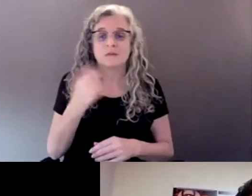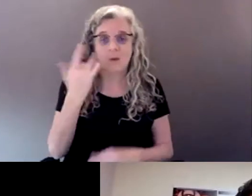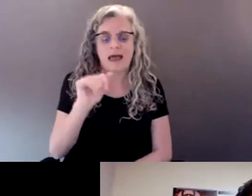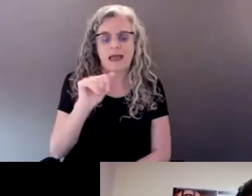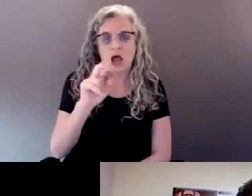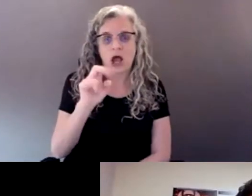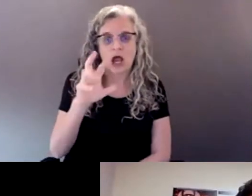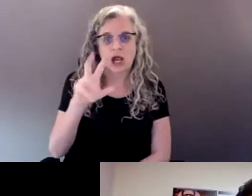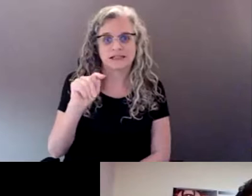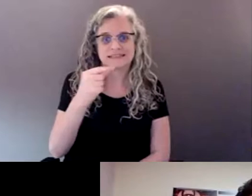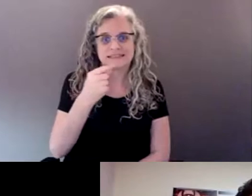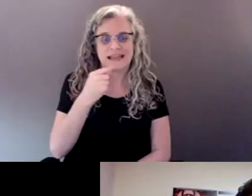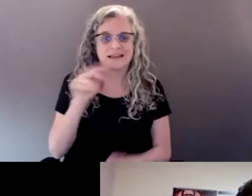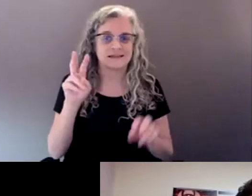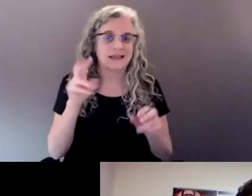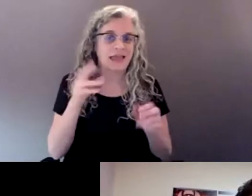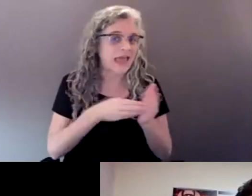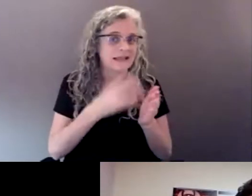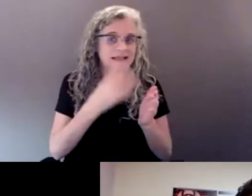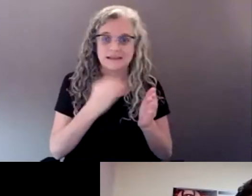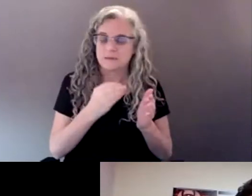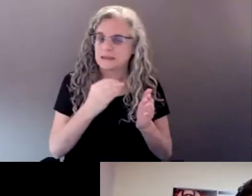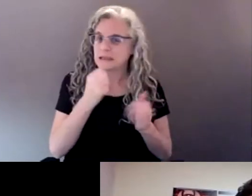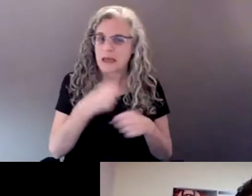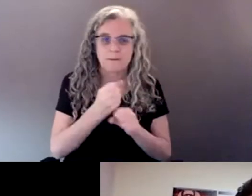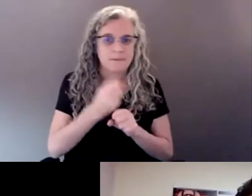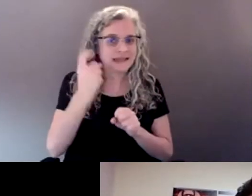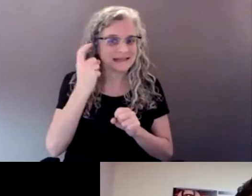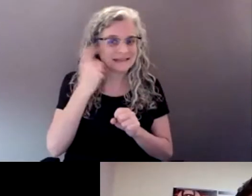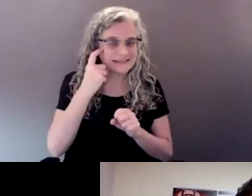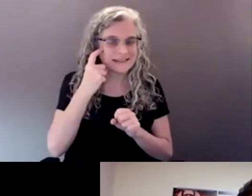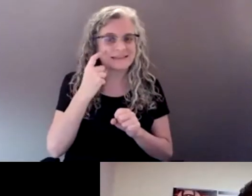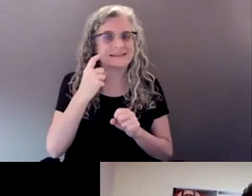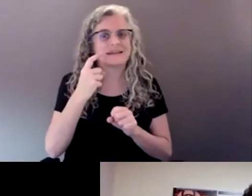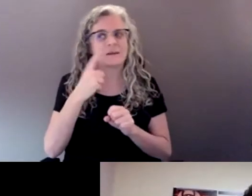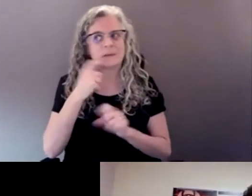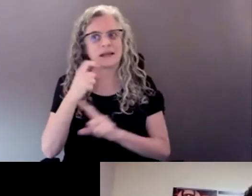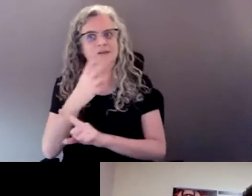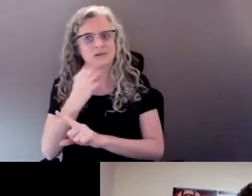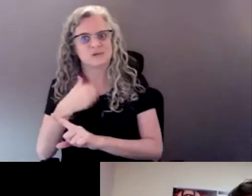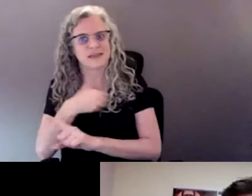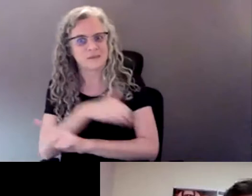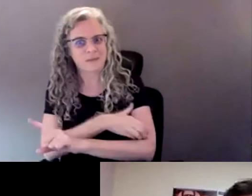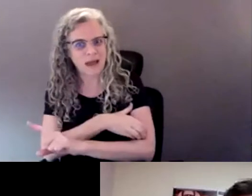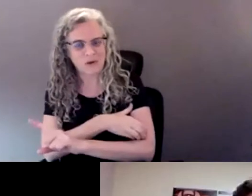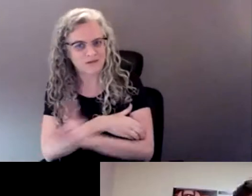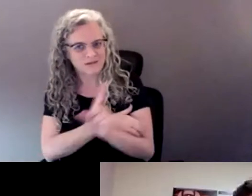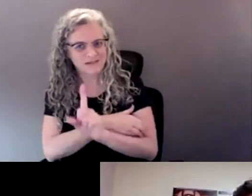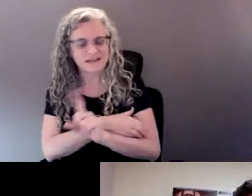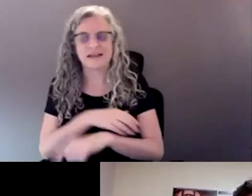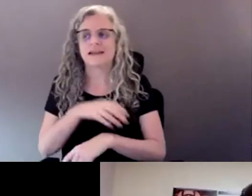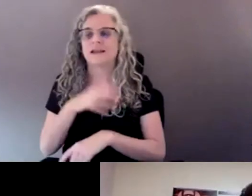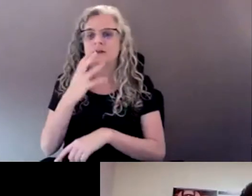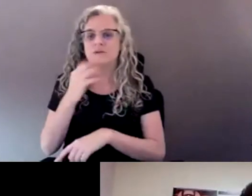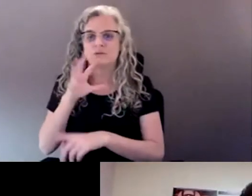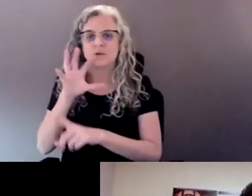know, anti-Semitism doesn't make sense of the Jews' power. The Jews were attacked because of their relationship to